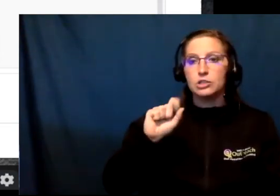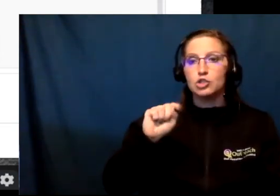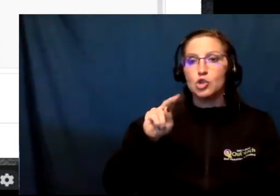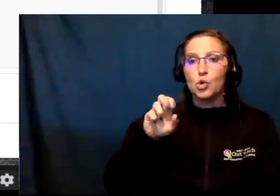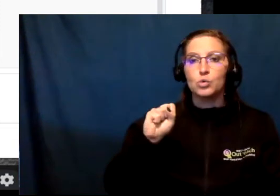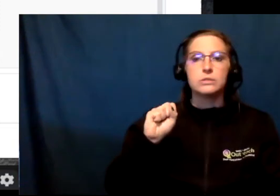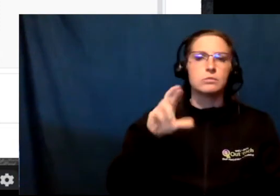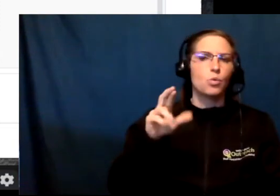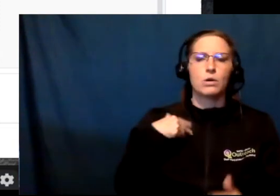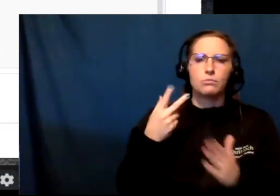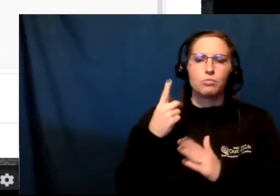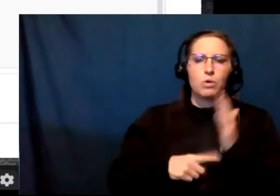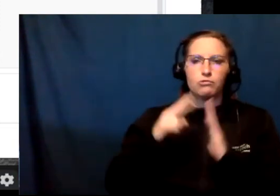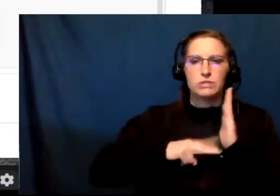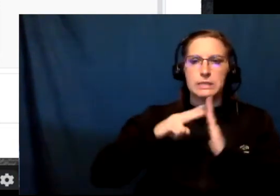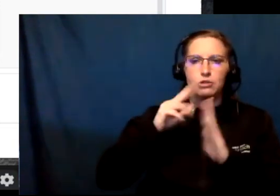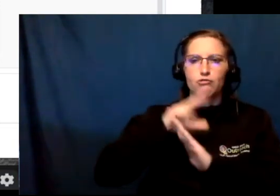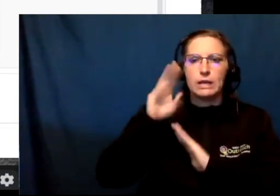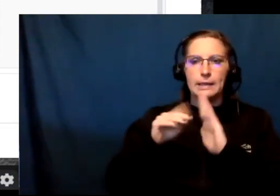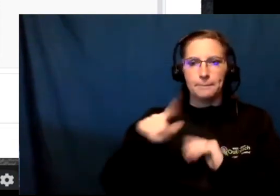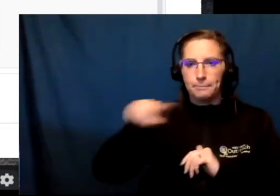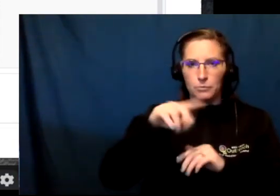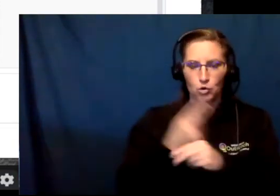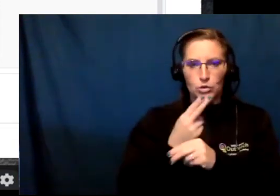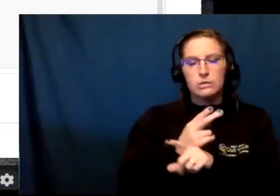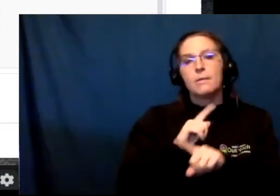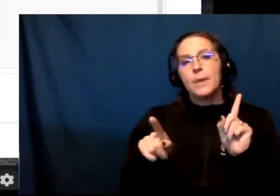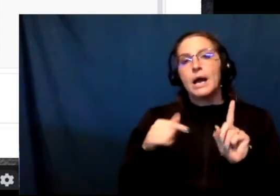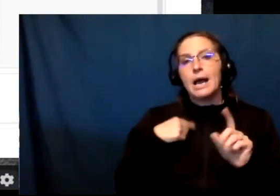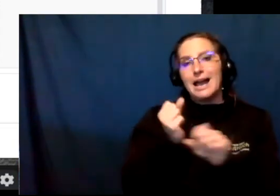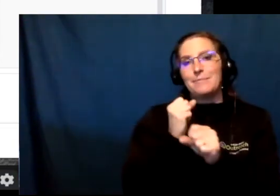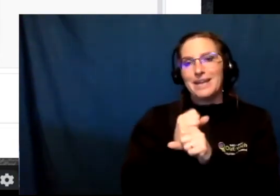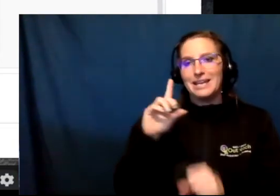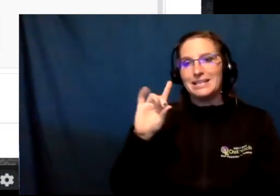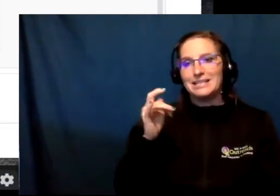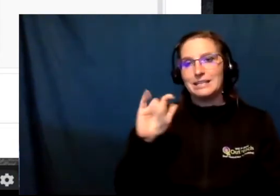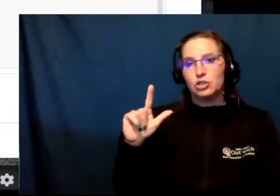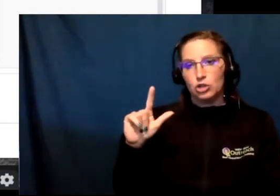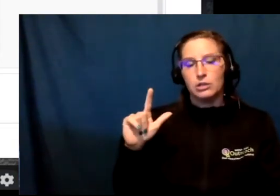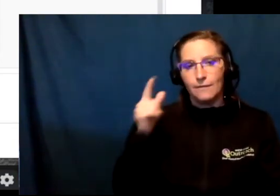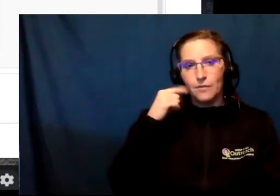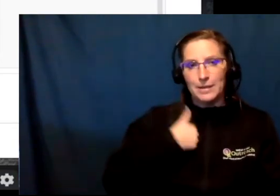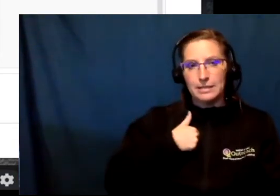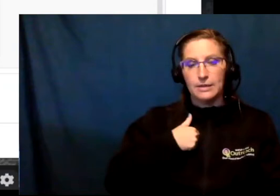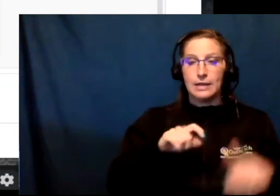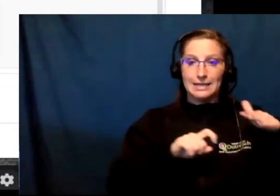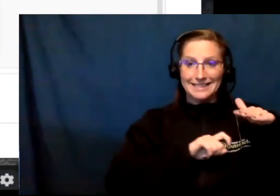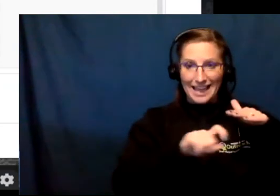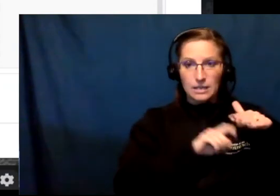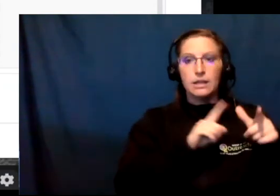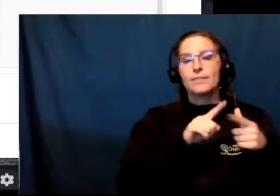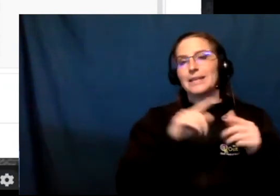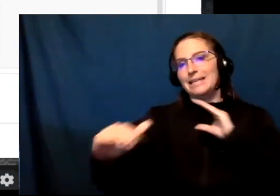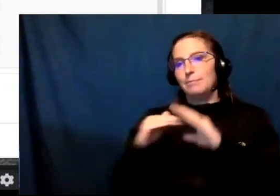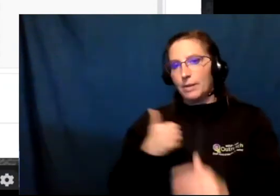curriculum, but how I made a digital version. I just scan it and then email it to